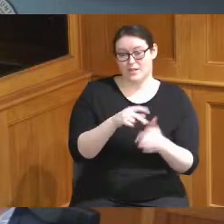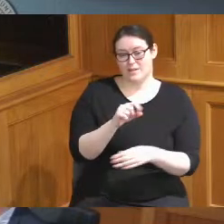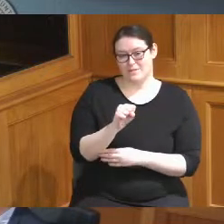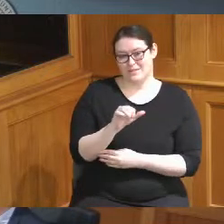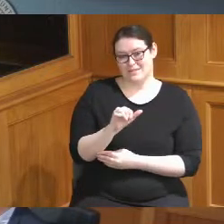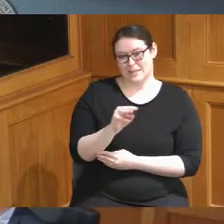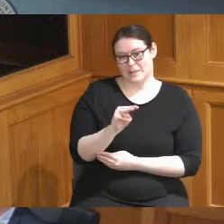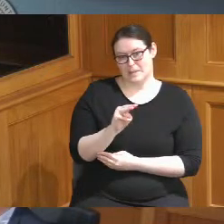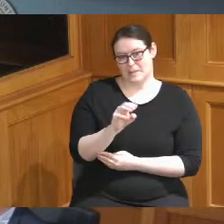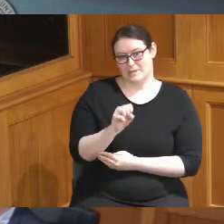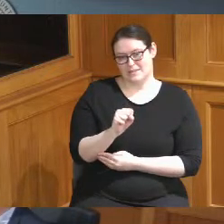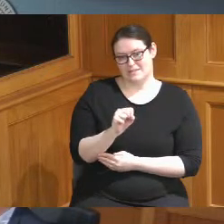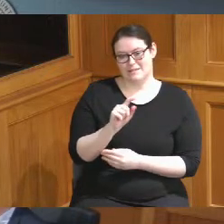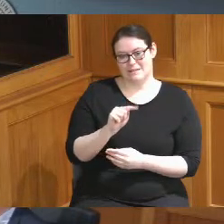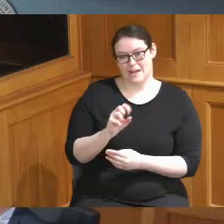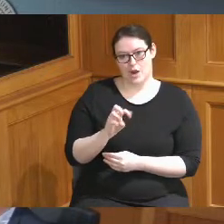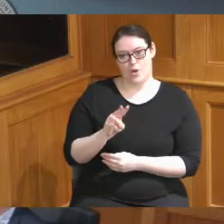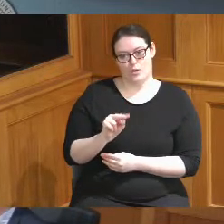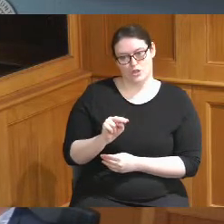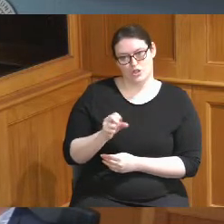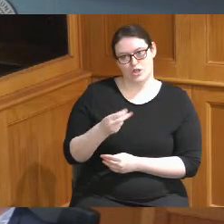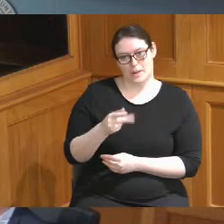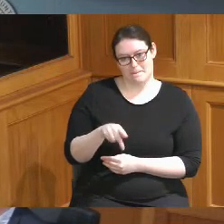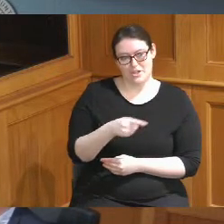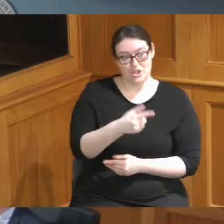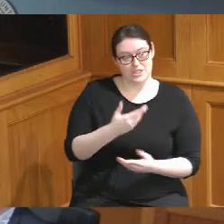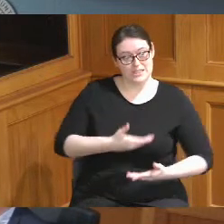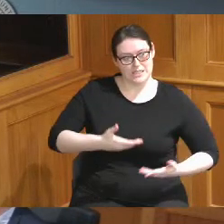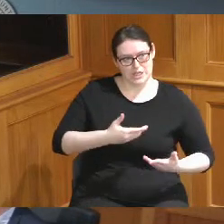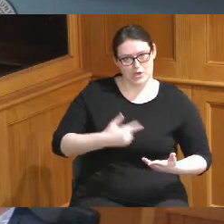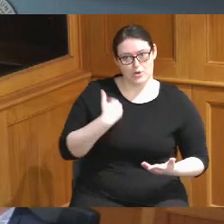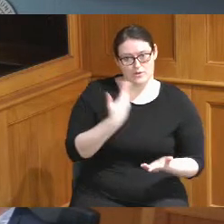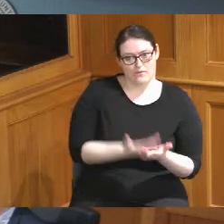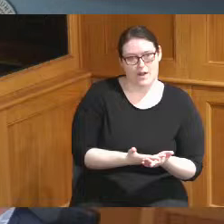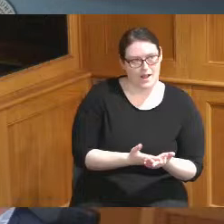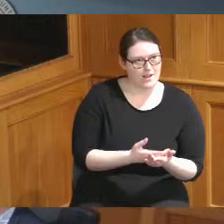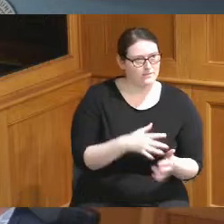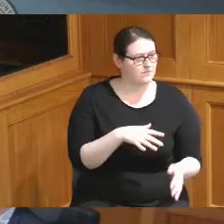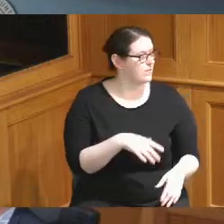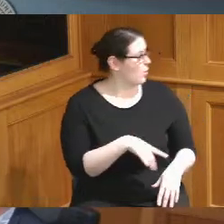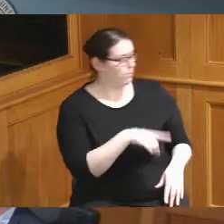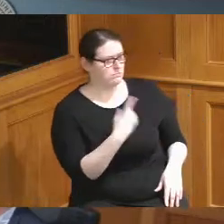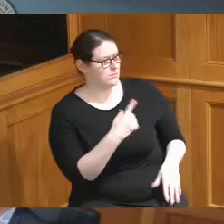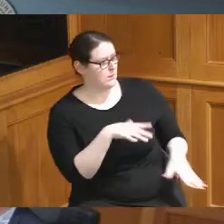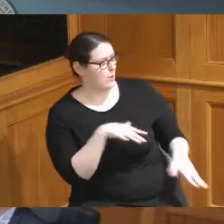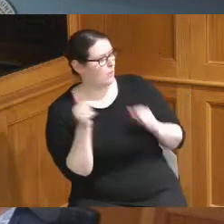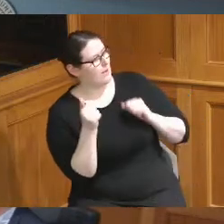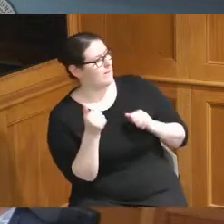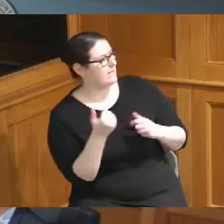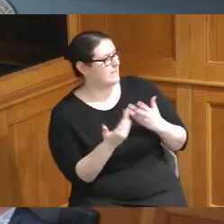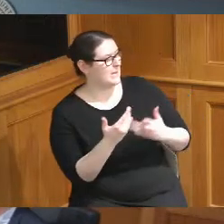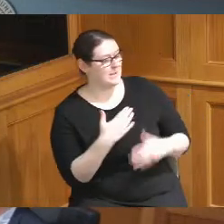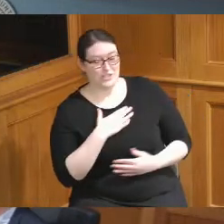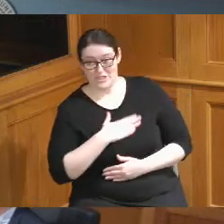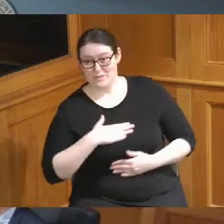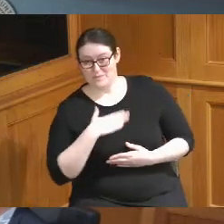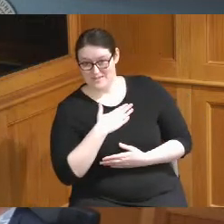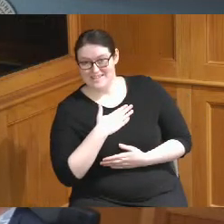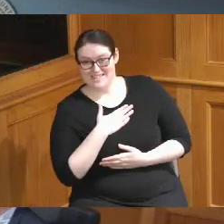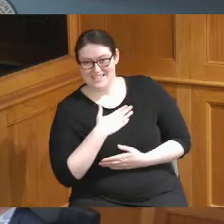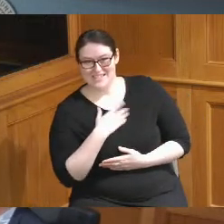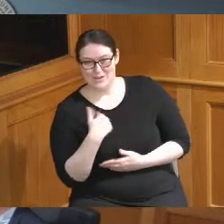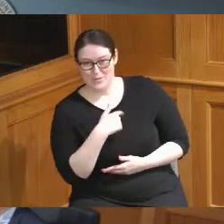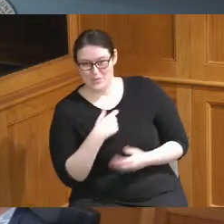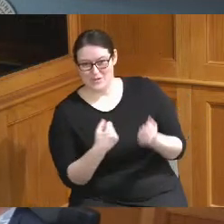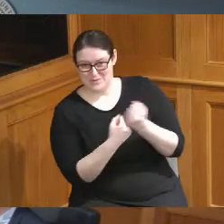have her speak. We did that. She's out the door. Kim LaPensi. I think she's pleased with the conversation.